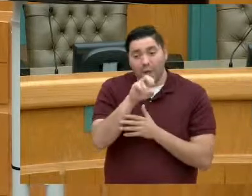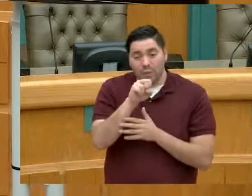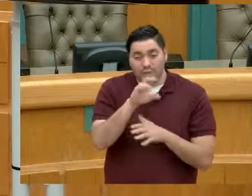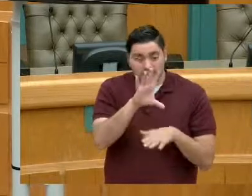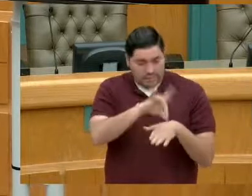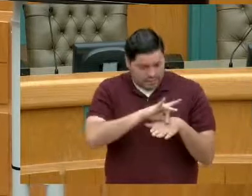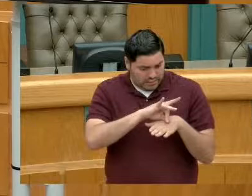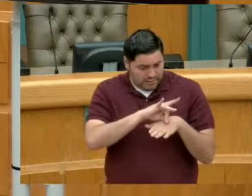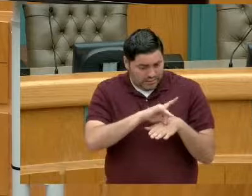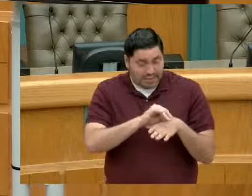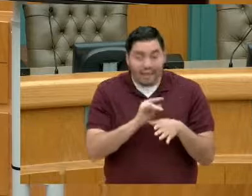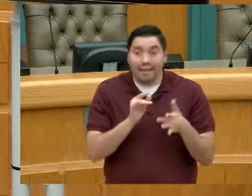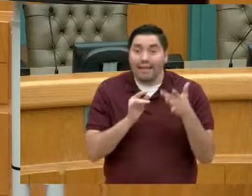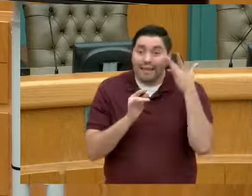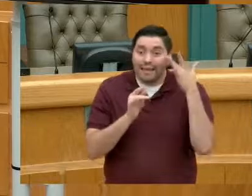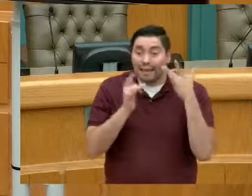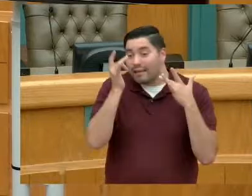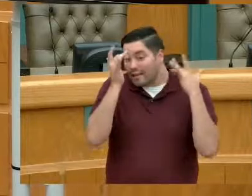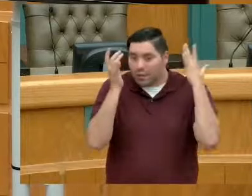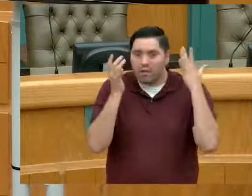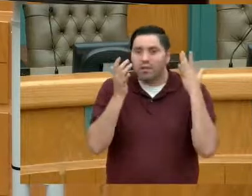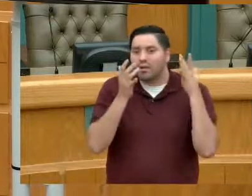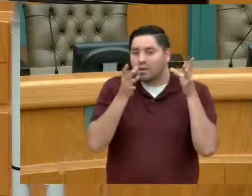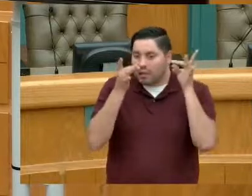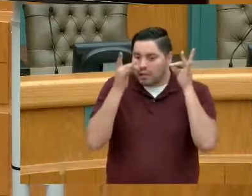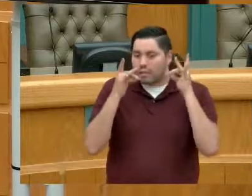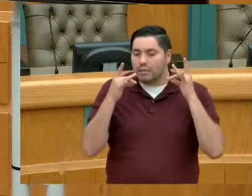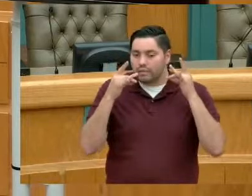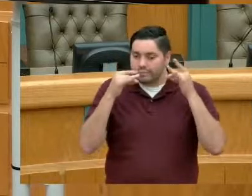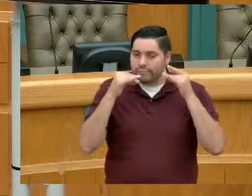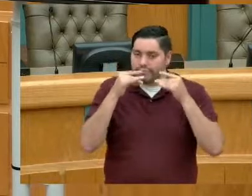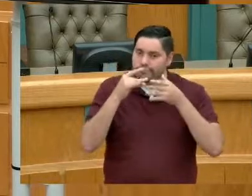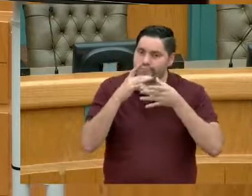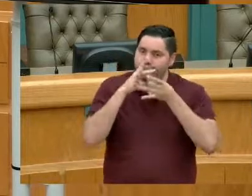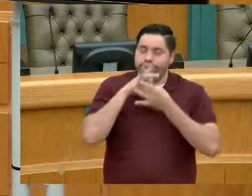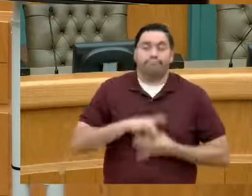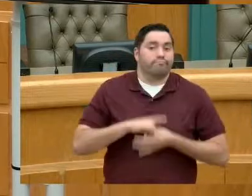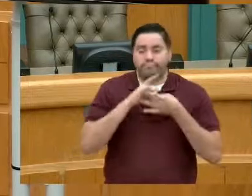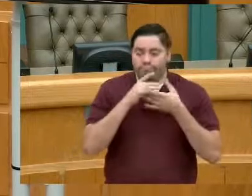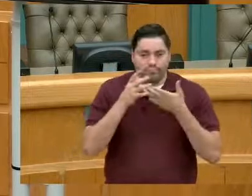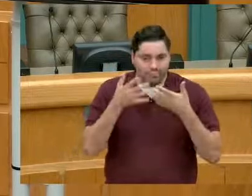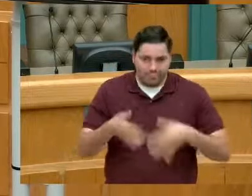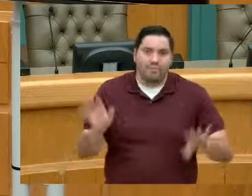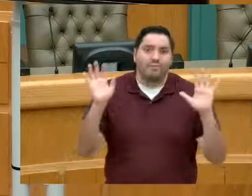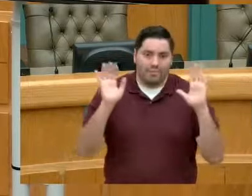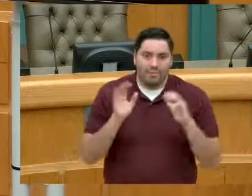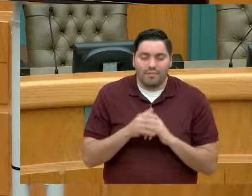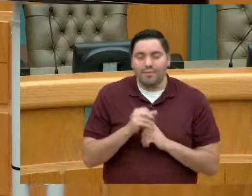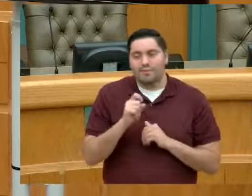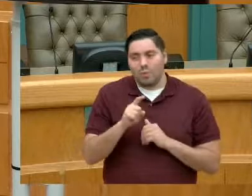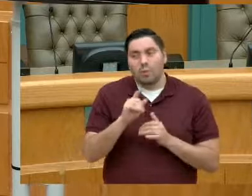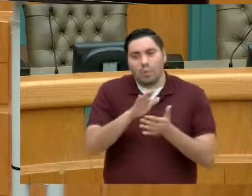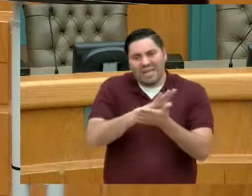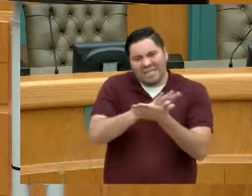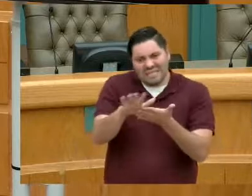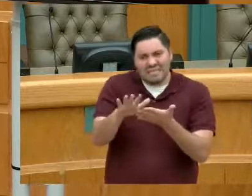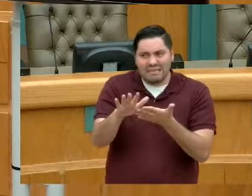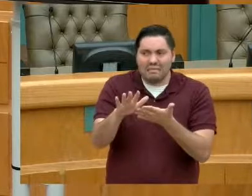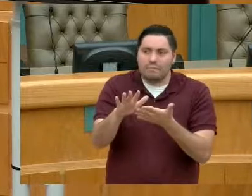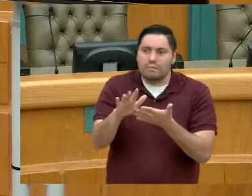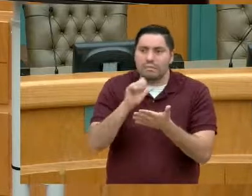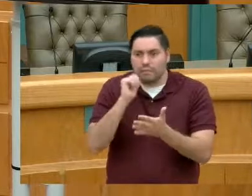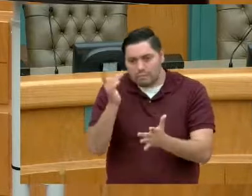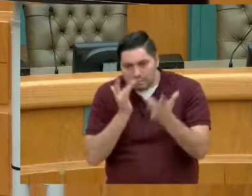If you touch your face, your eyes, your ears, it can get into your body, and that's it. So keep your hands clean, keep your hands off your